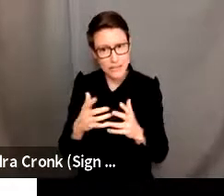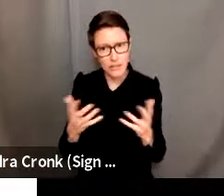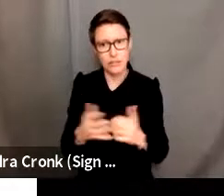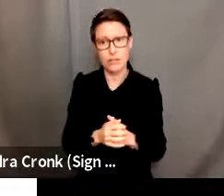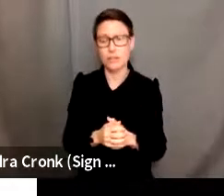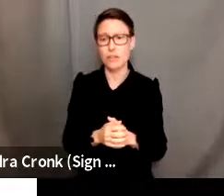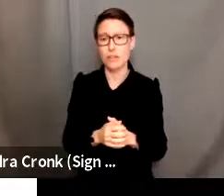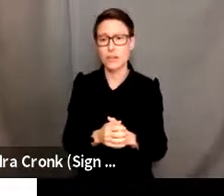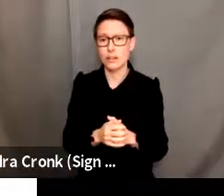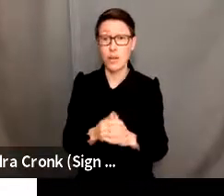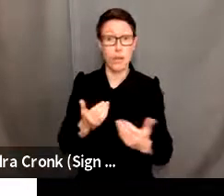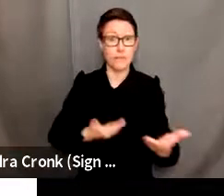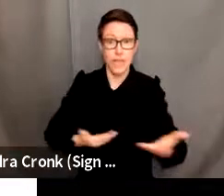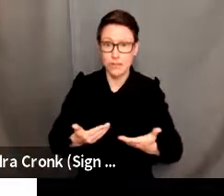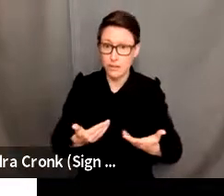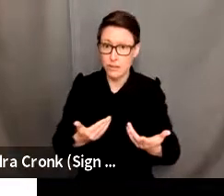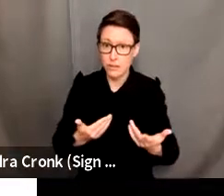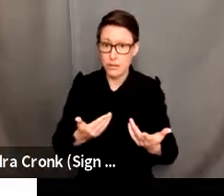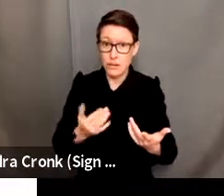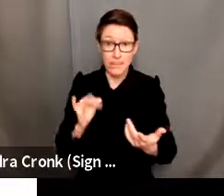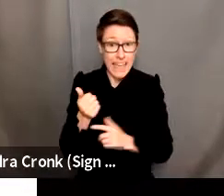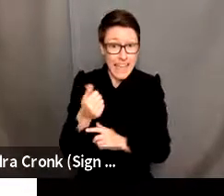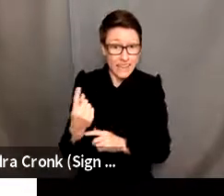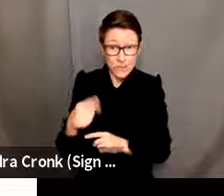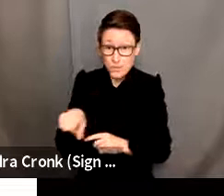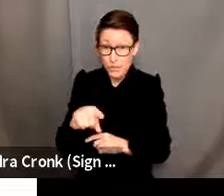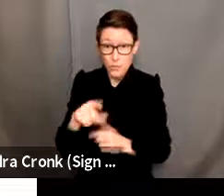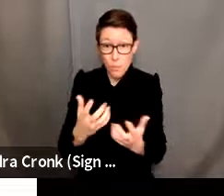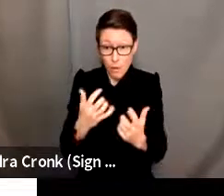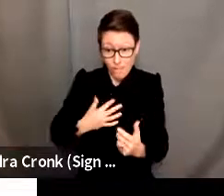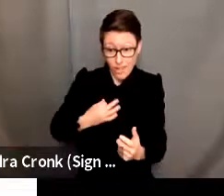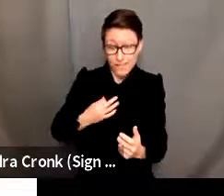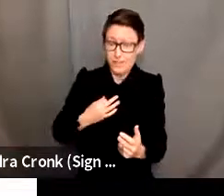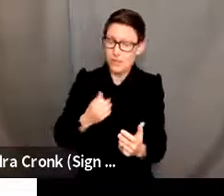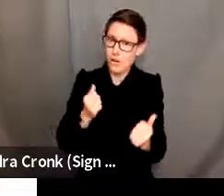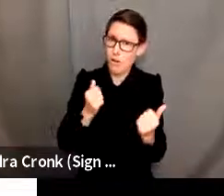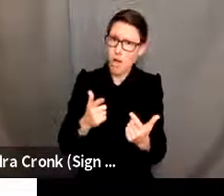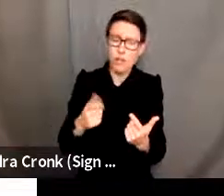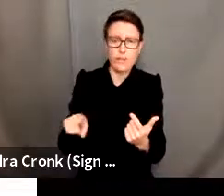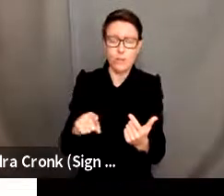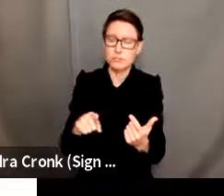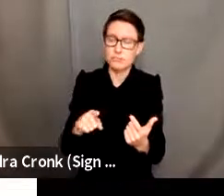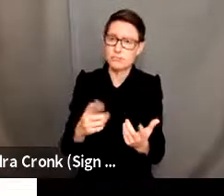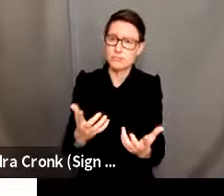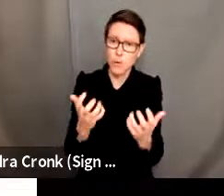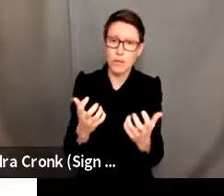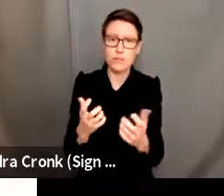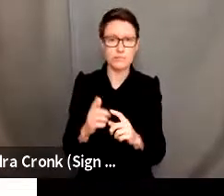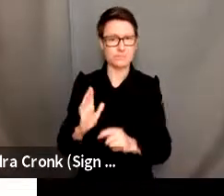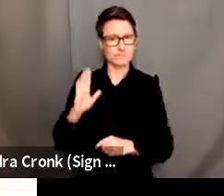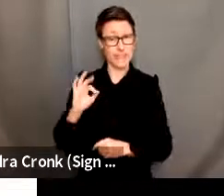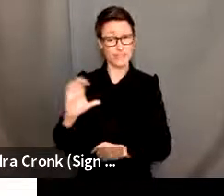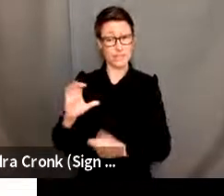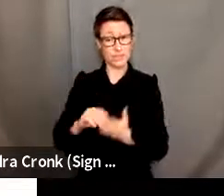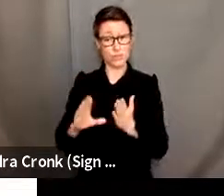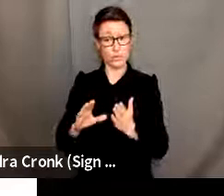whoever, and if any of you would like to volunteer with us, and we would like to have all of you I know in the past we've had FCC students